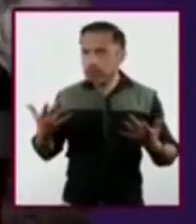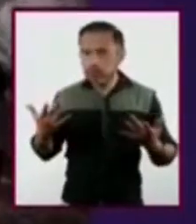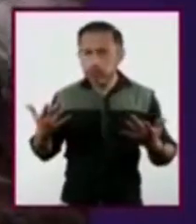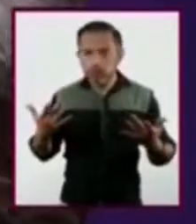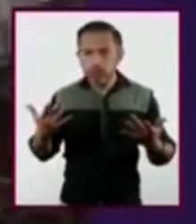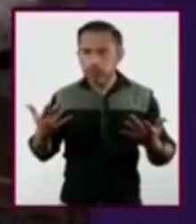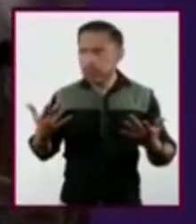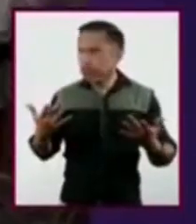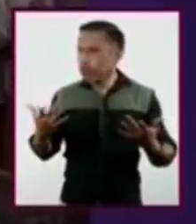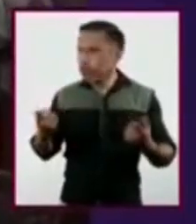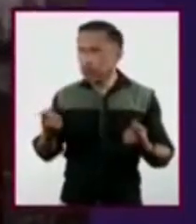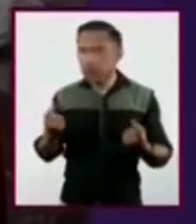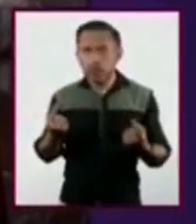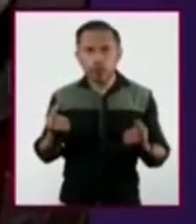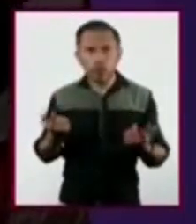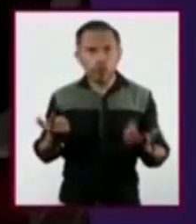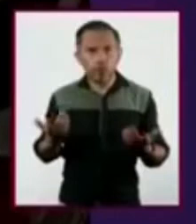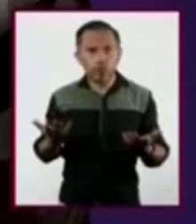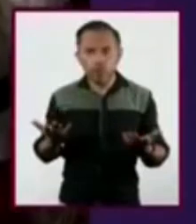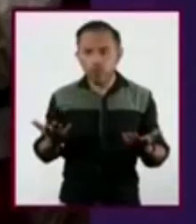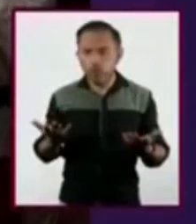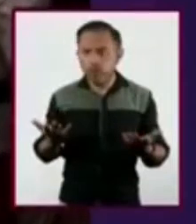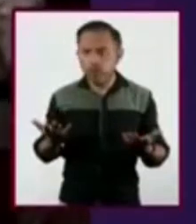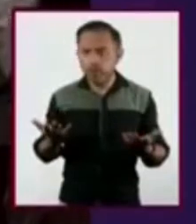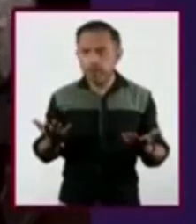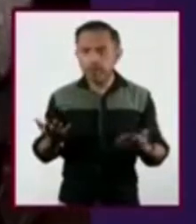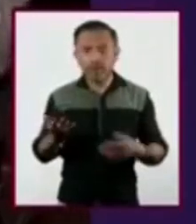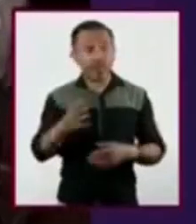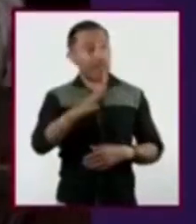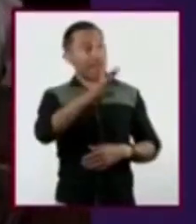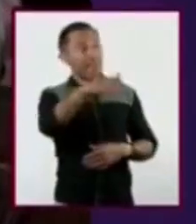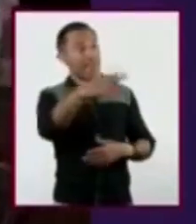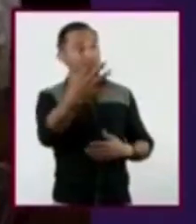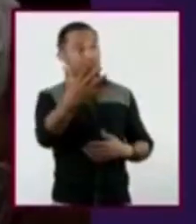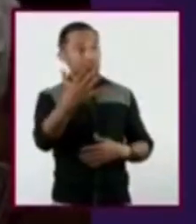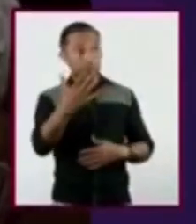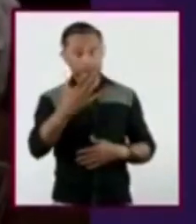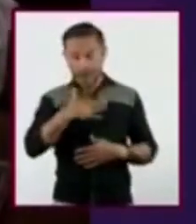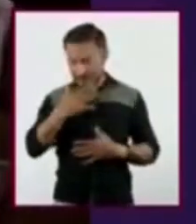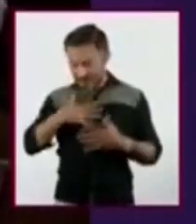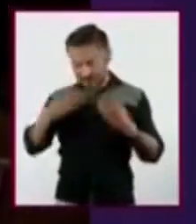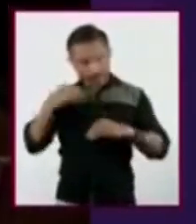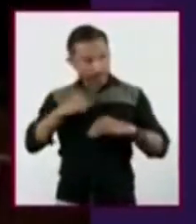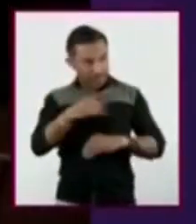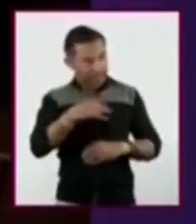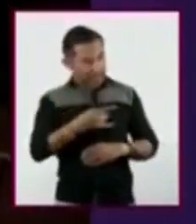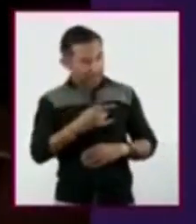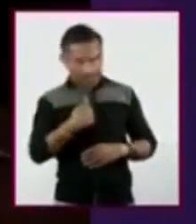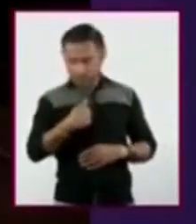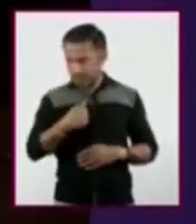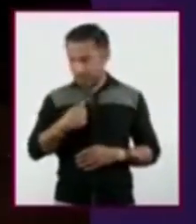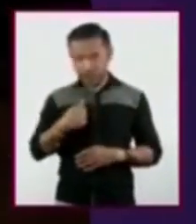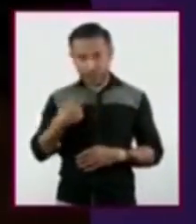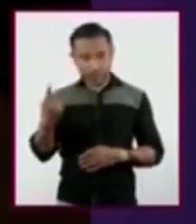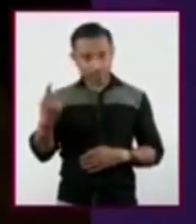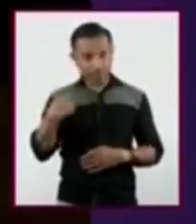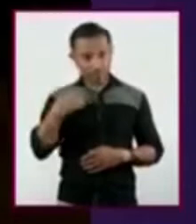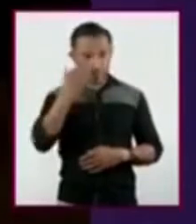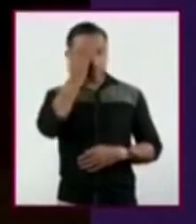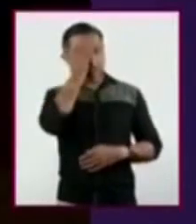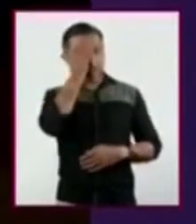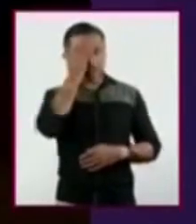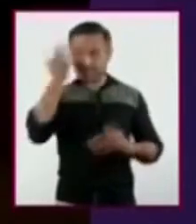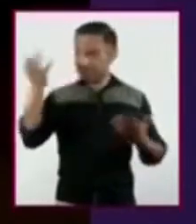what are you doing? Well, hey, you like my outfit? Great pirate, huh? Yeah. Well,